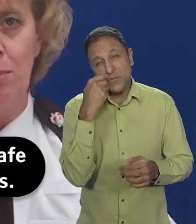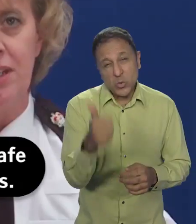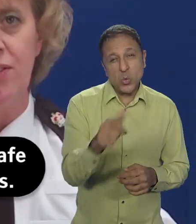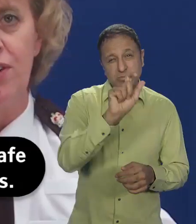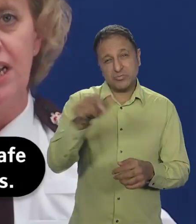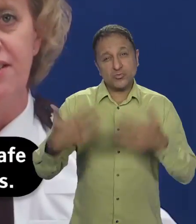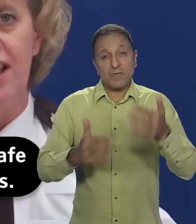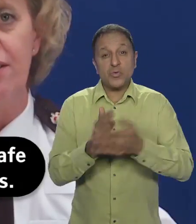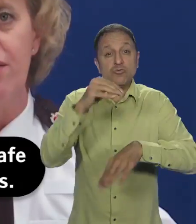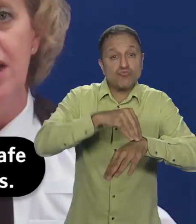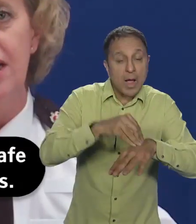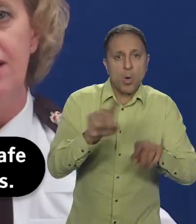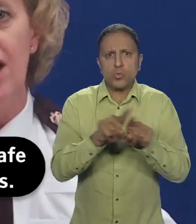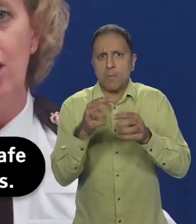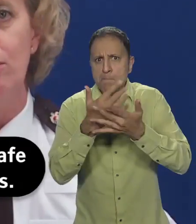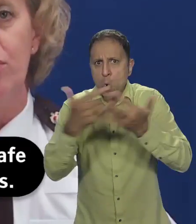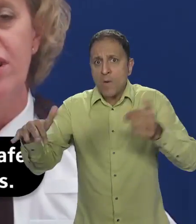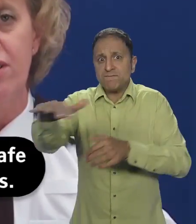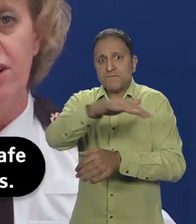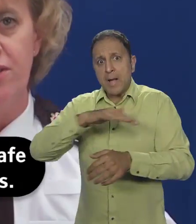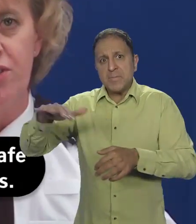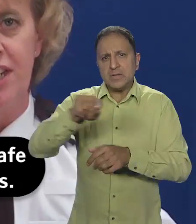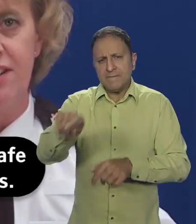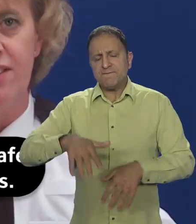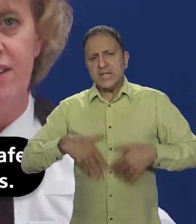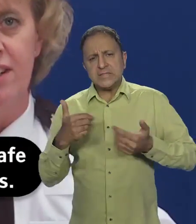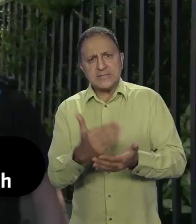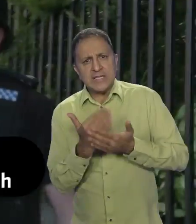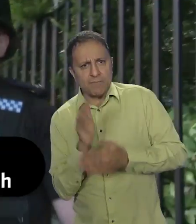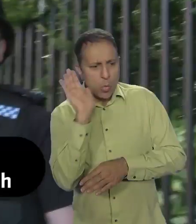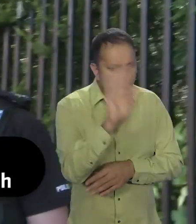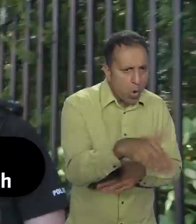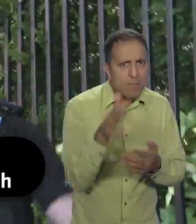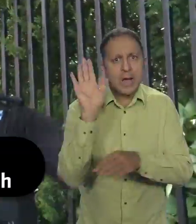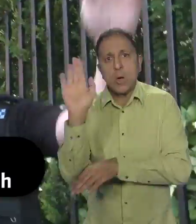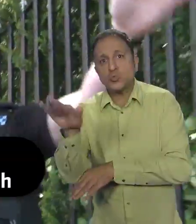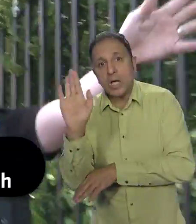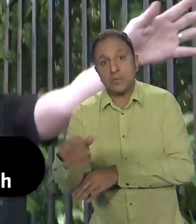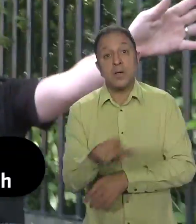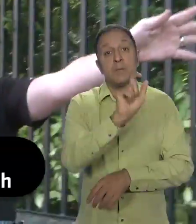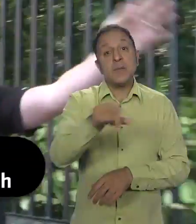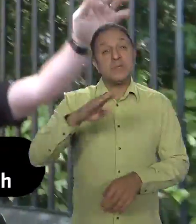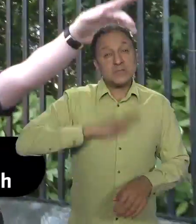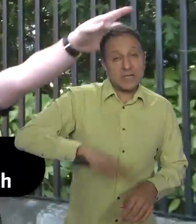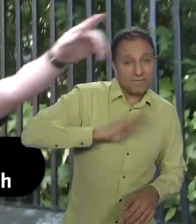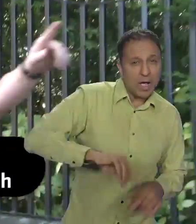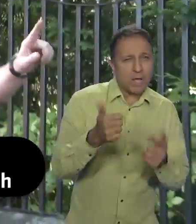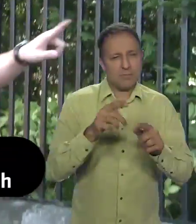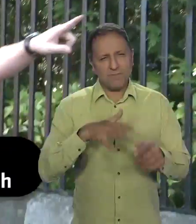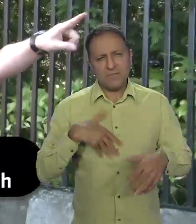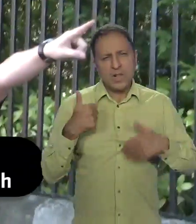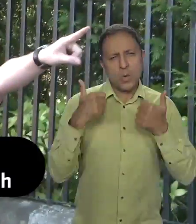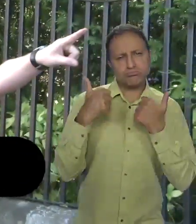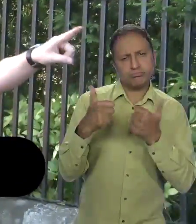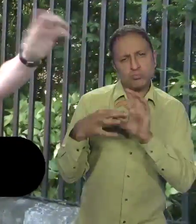more families feeling safe in their homes and on our streets. Public satisfaction and confidence also remains